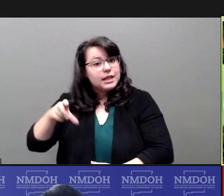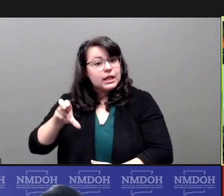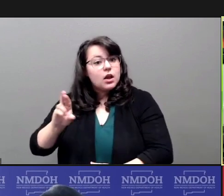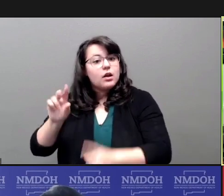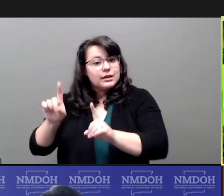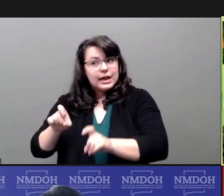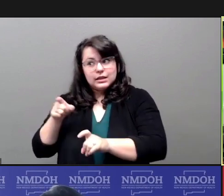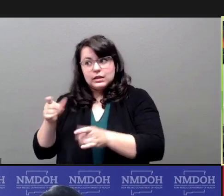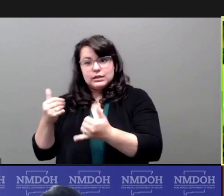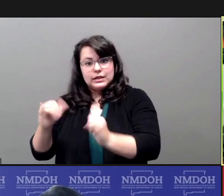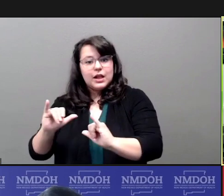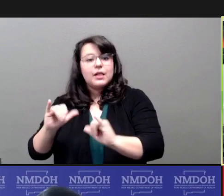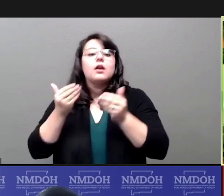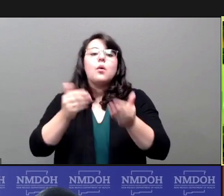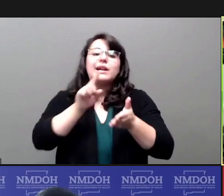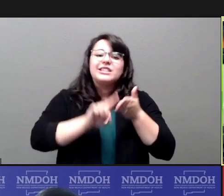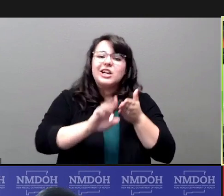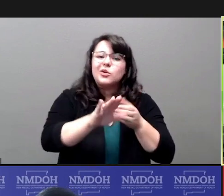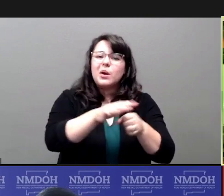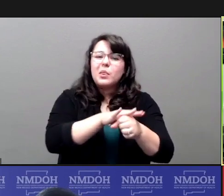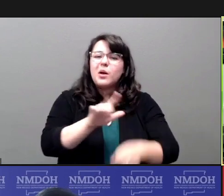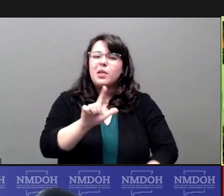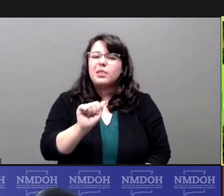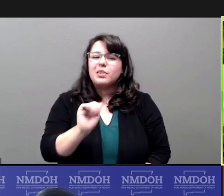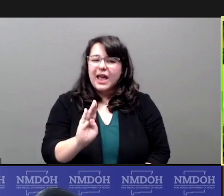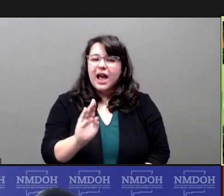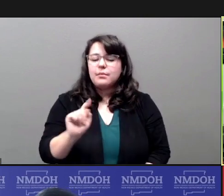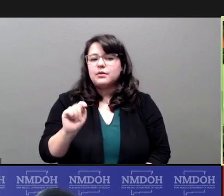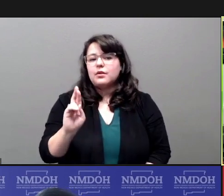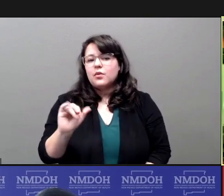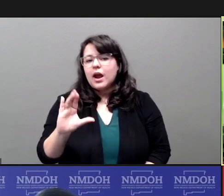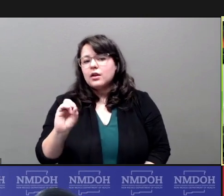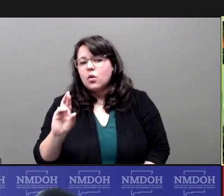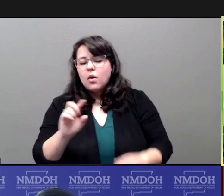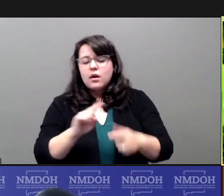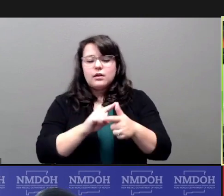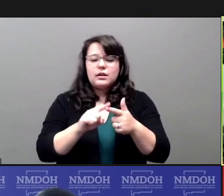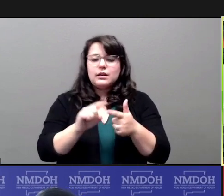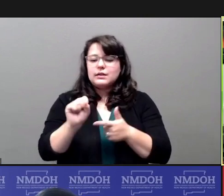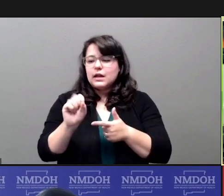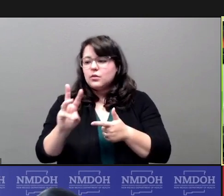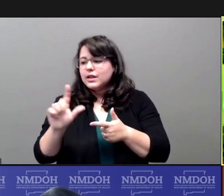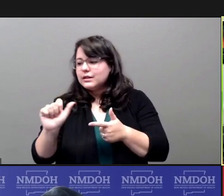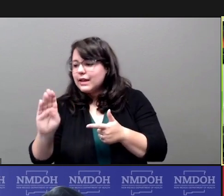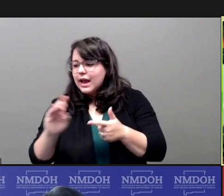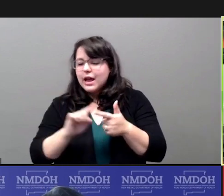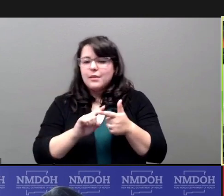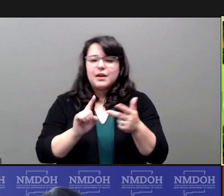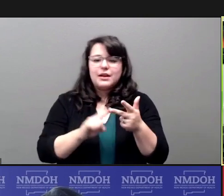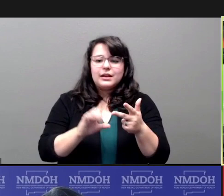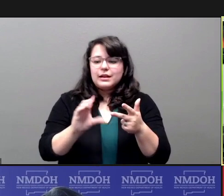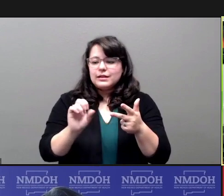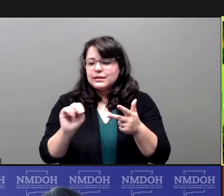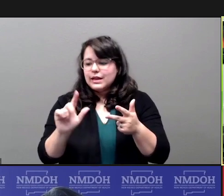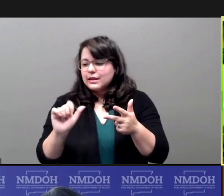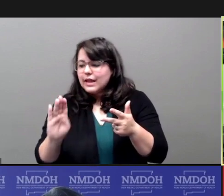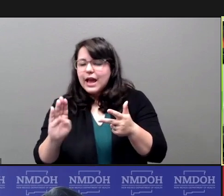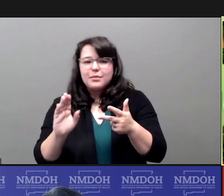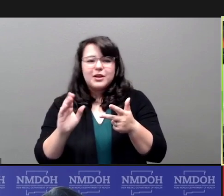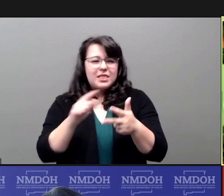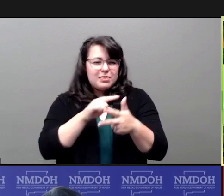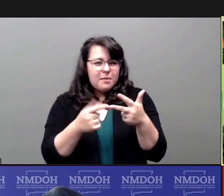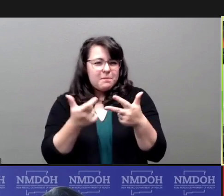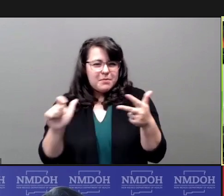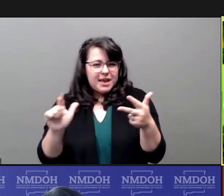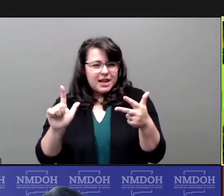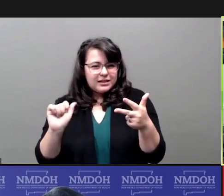and check with your local lab, Tricor, Southwest Labs, SED Labs, 3 of our bigger labs in the state, to see